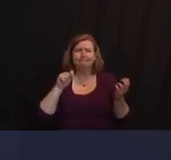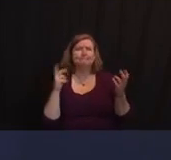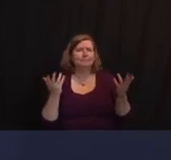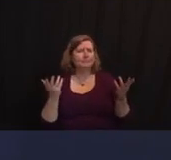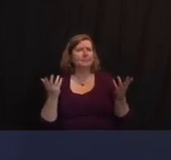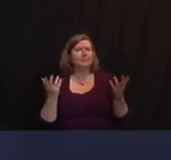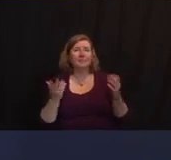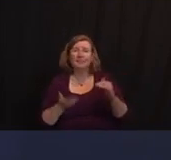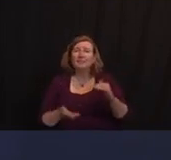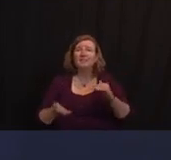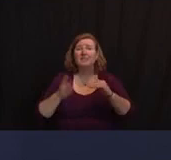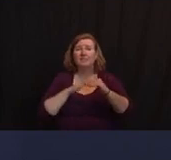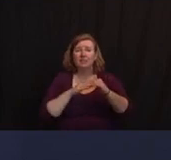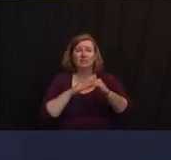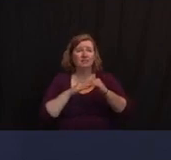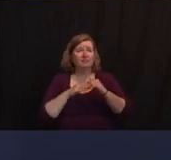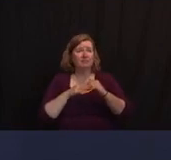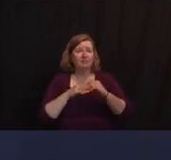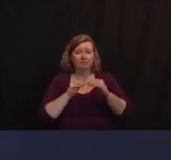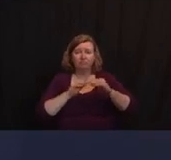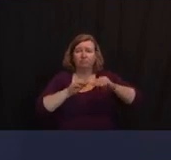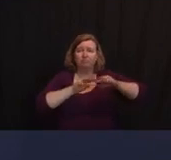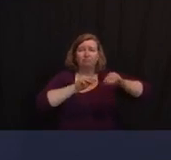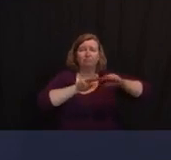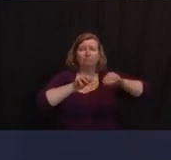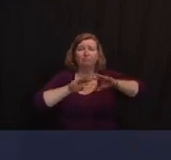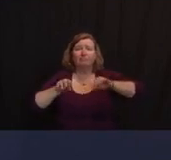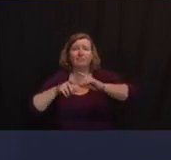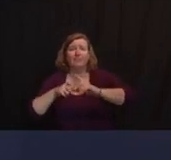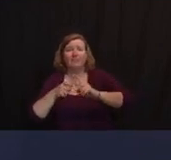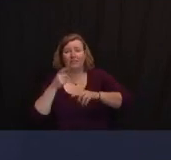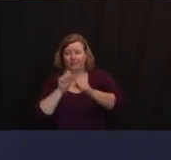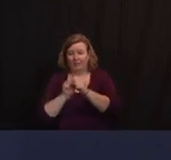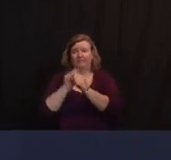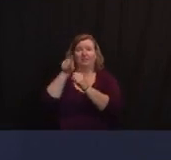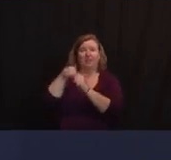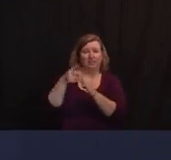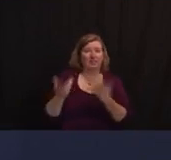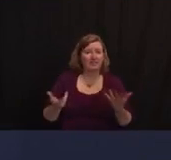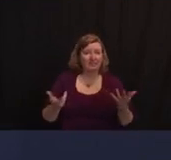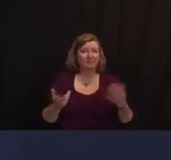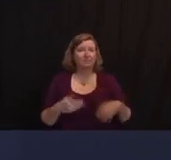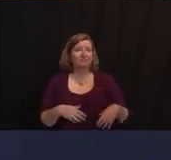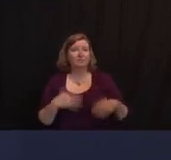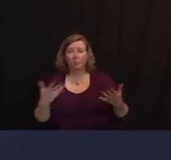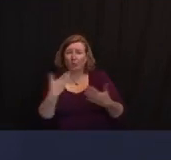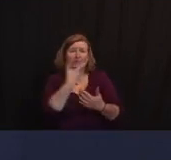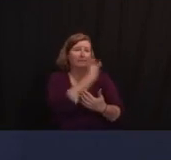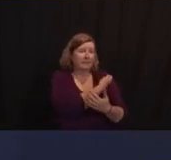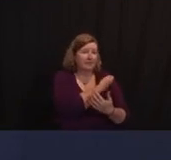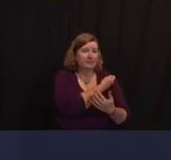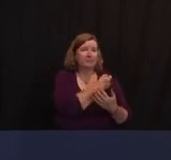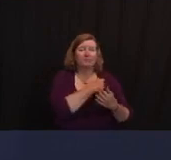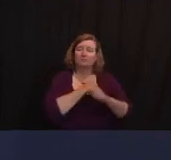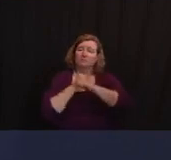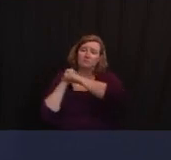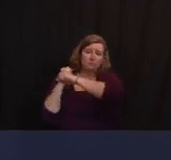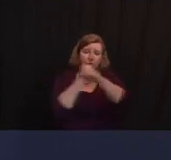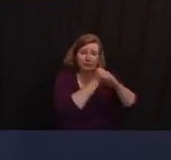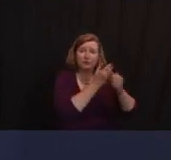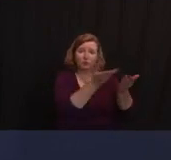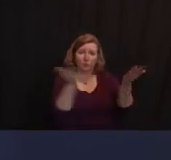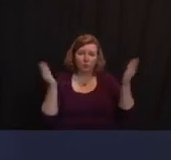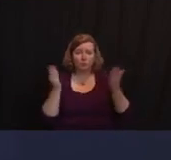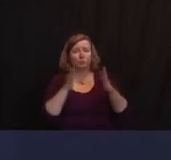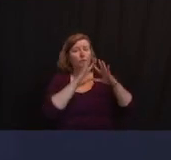increased transmission as a result of the variants. So when individuals get vaccinated, it helps protect them, their loved ones, and